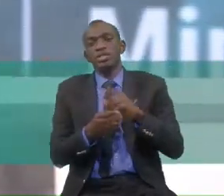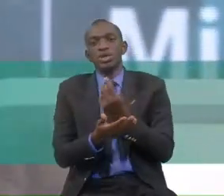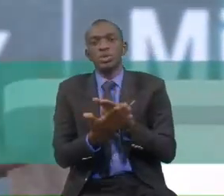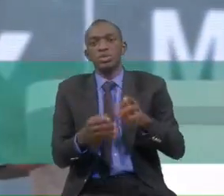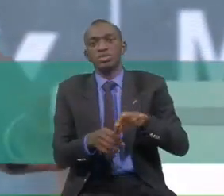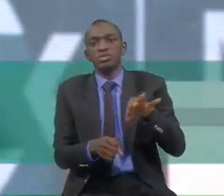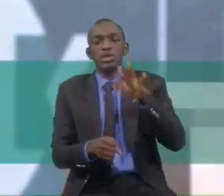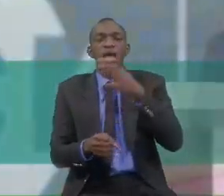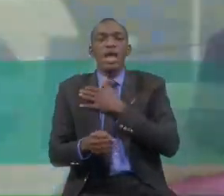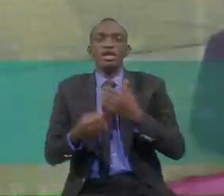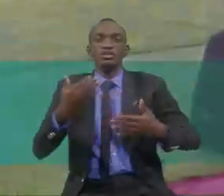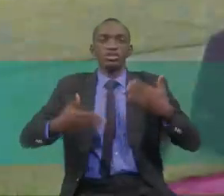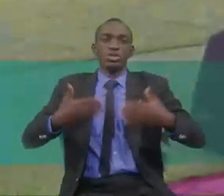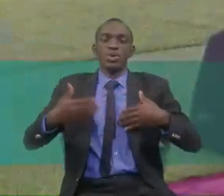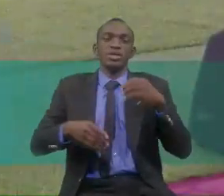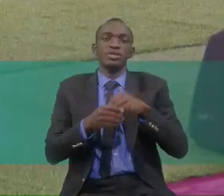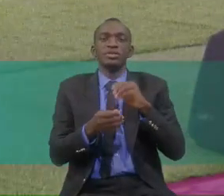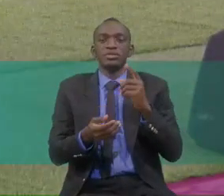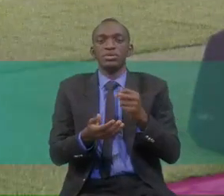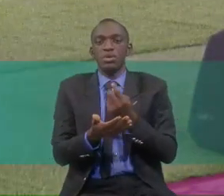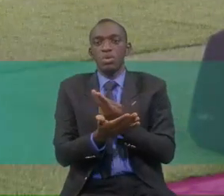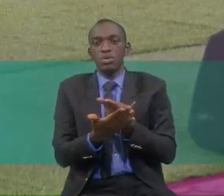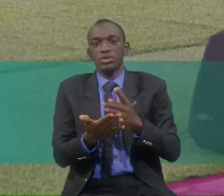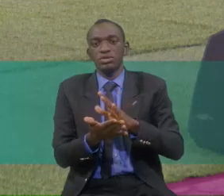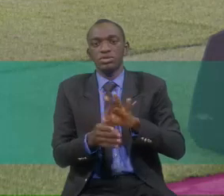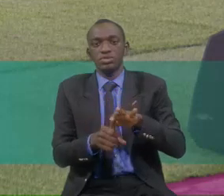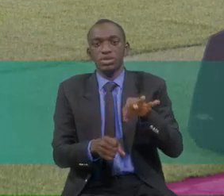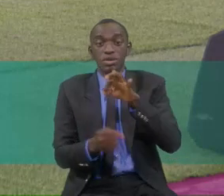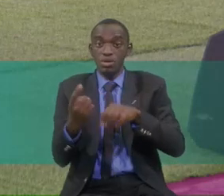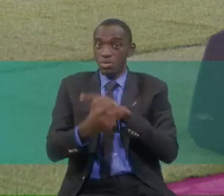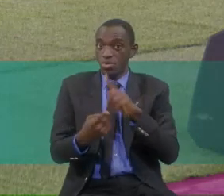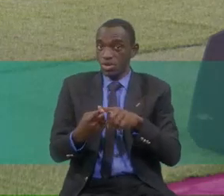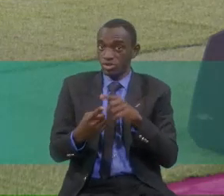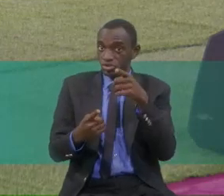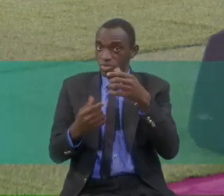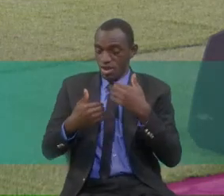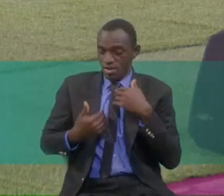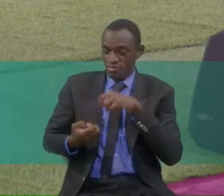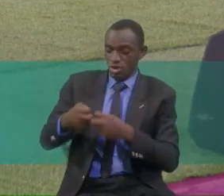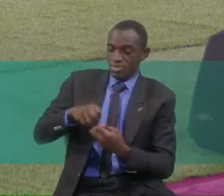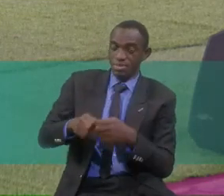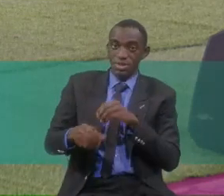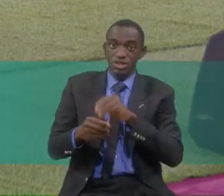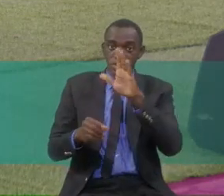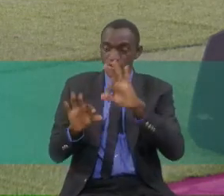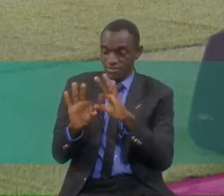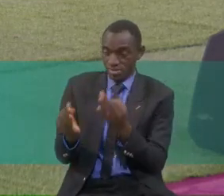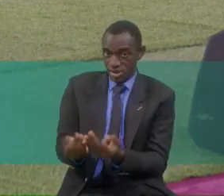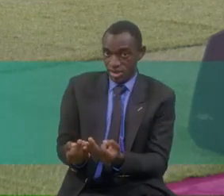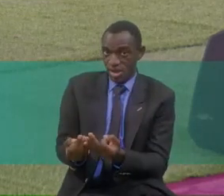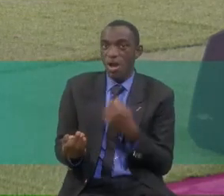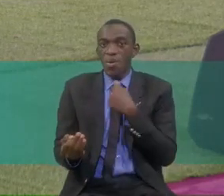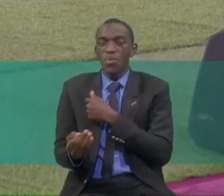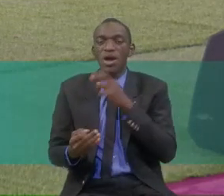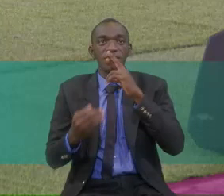the Holy Ghost. When you have a problem in your family, we're sad, we're sorrowful. When